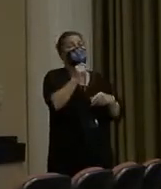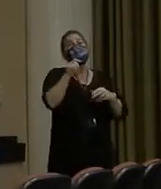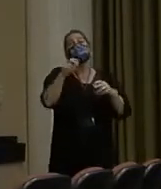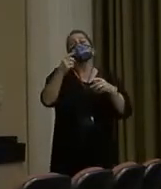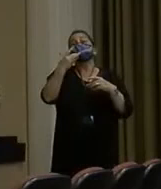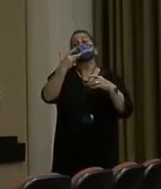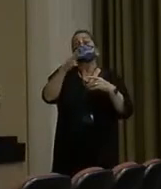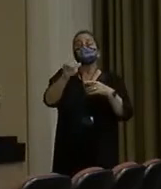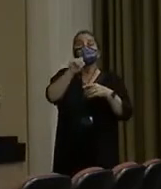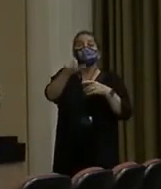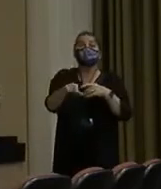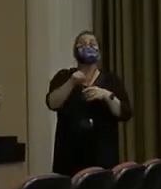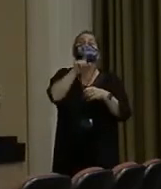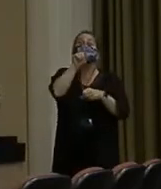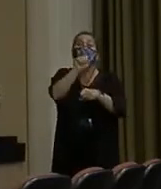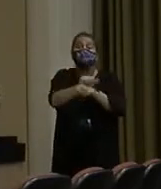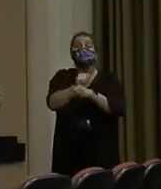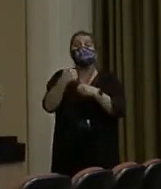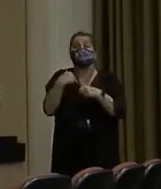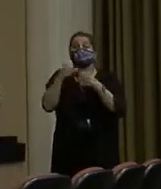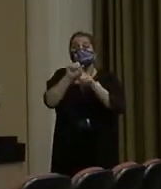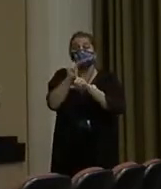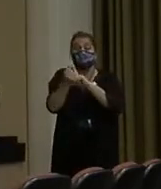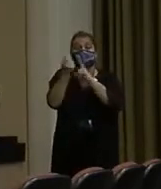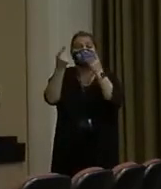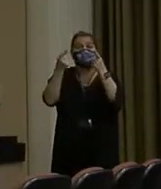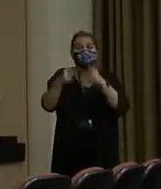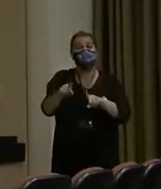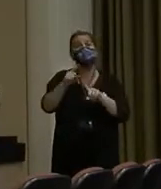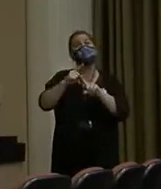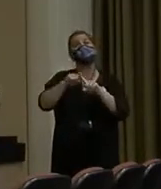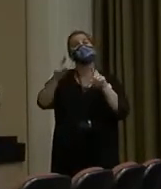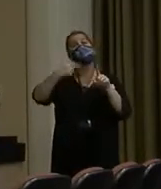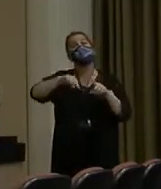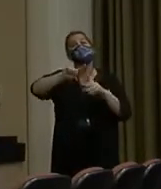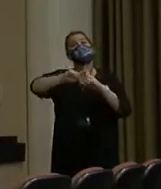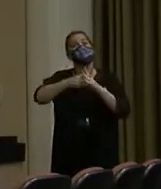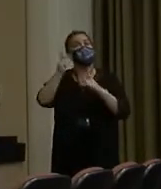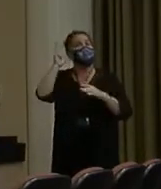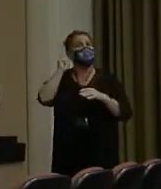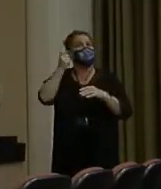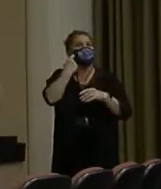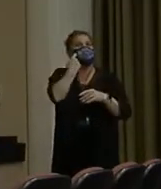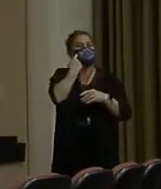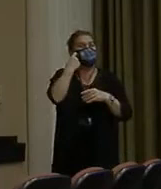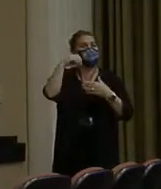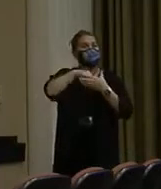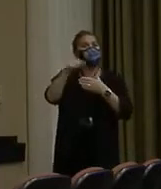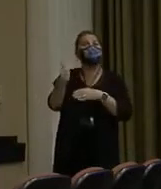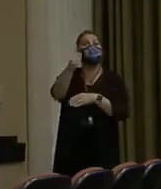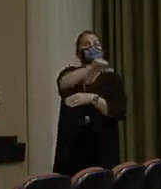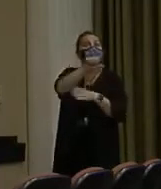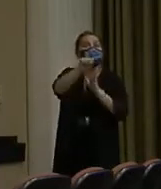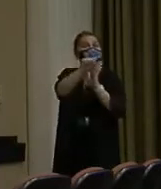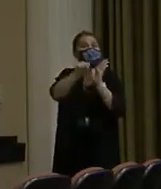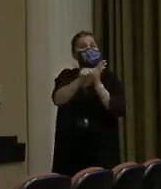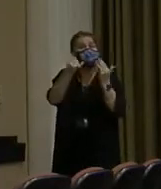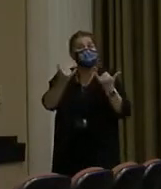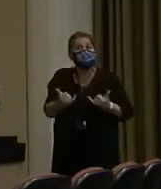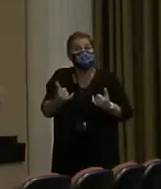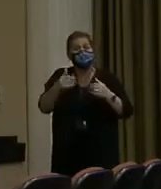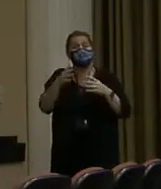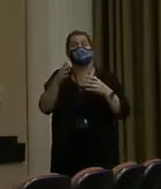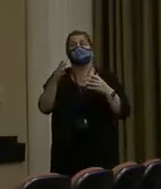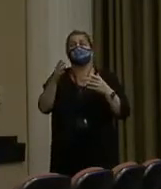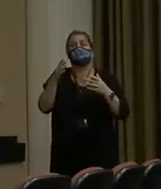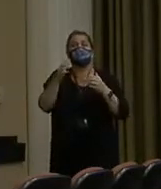triage situation here at Northwell, think about what we started to hear recently in other states in the country that are now